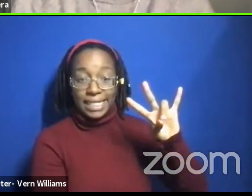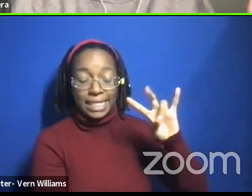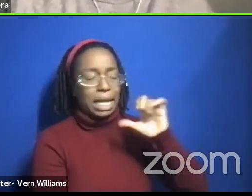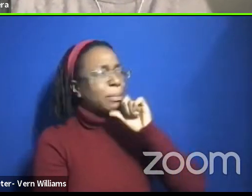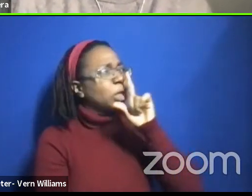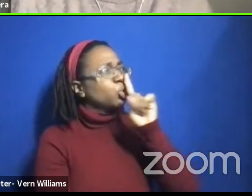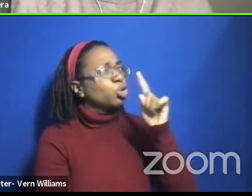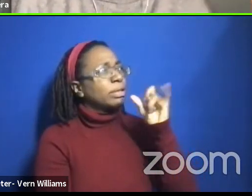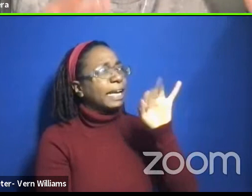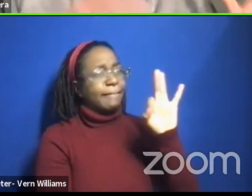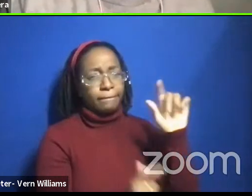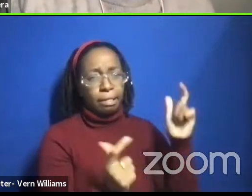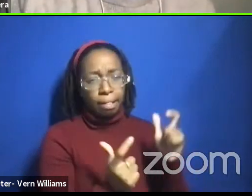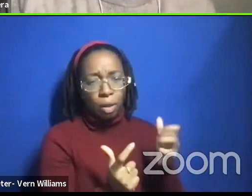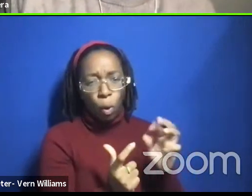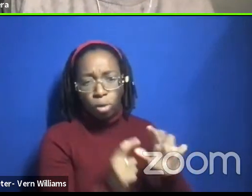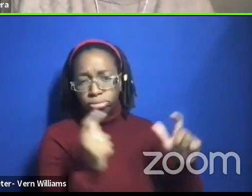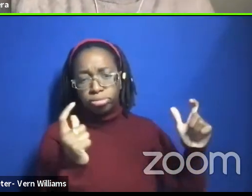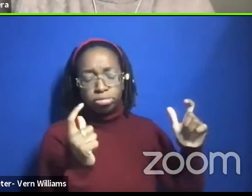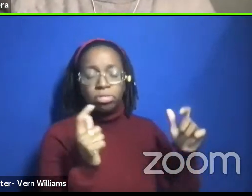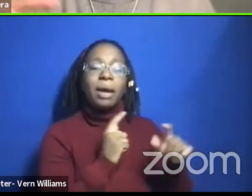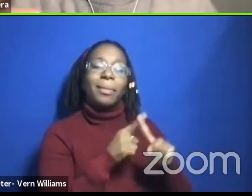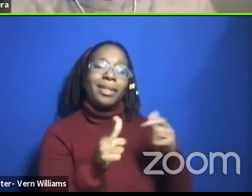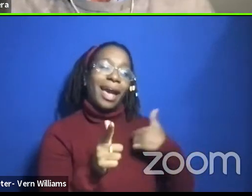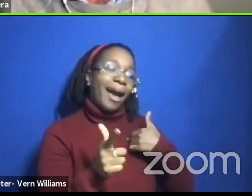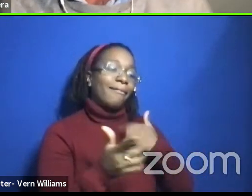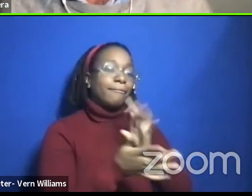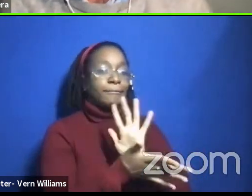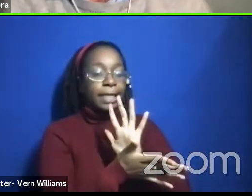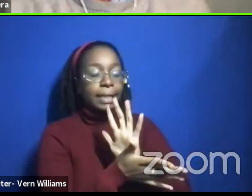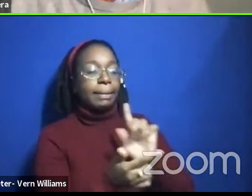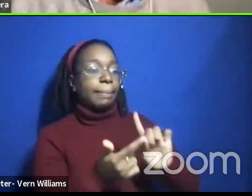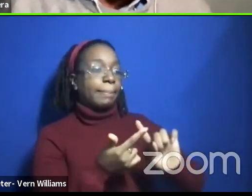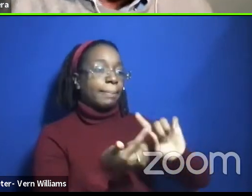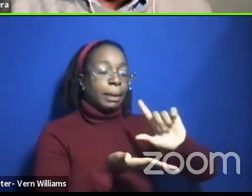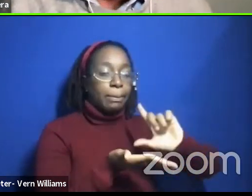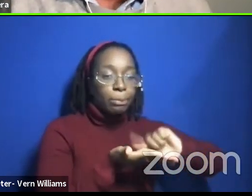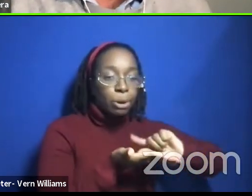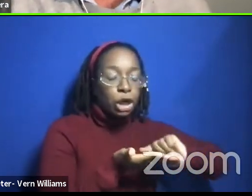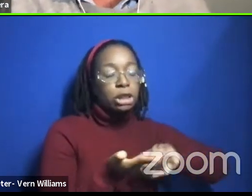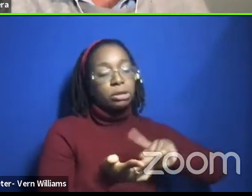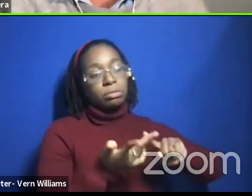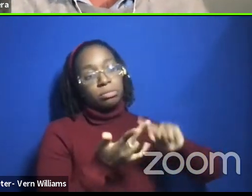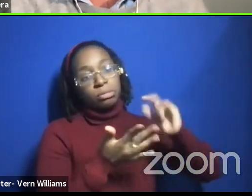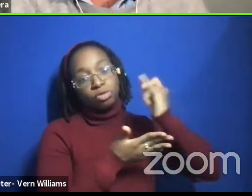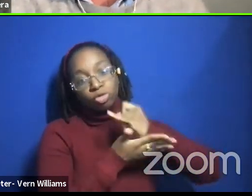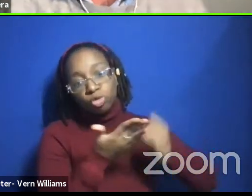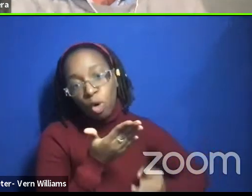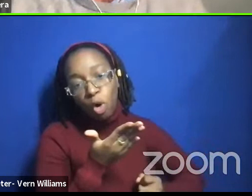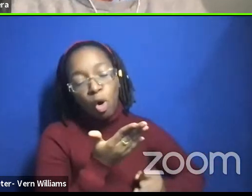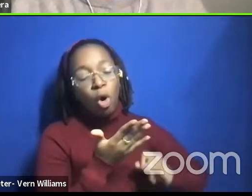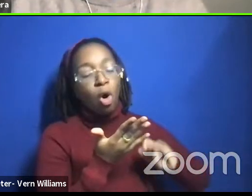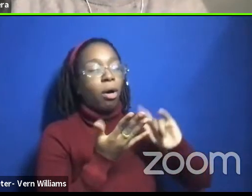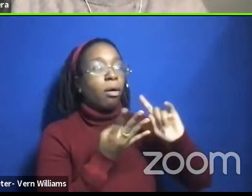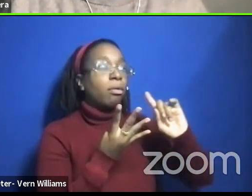there are now, but there's film curators, there's print curators, there's drawing curators, there's curators